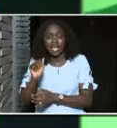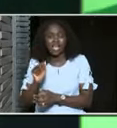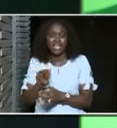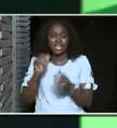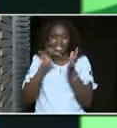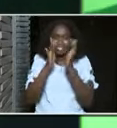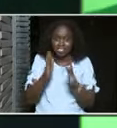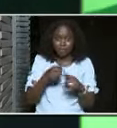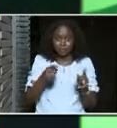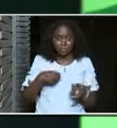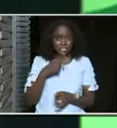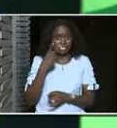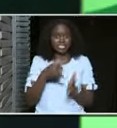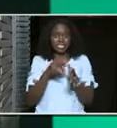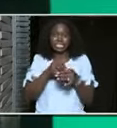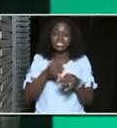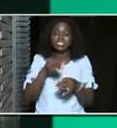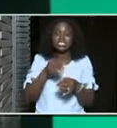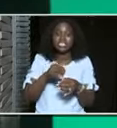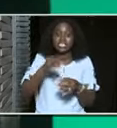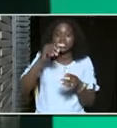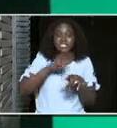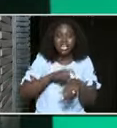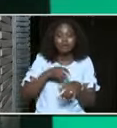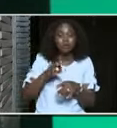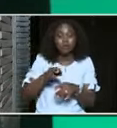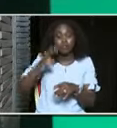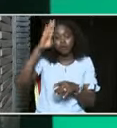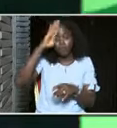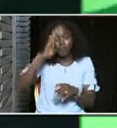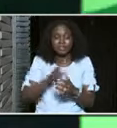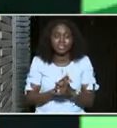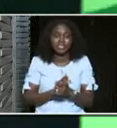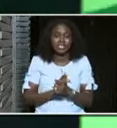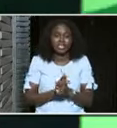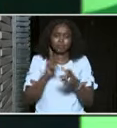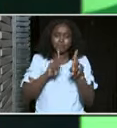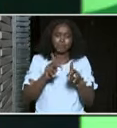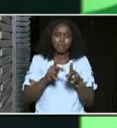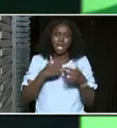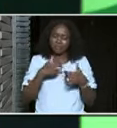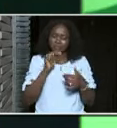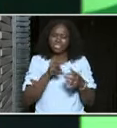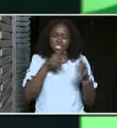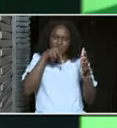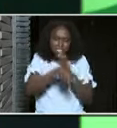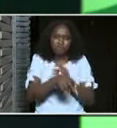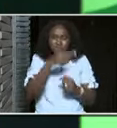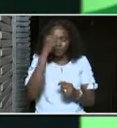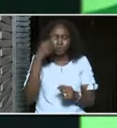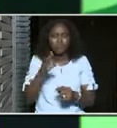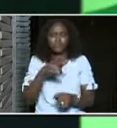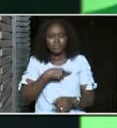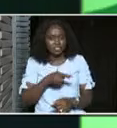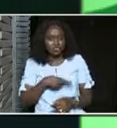but Nigerians are asking, and so what? We've seen things. People have been killed, you know, because of religion. You know, we've seen, so